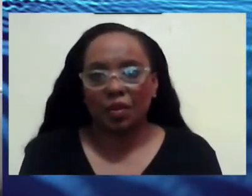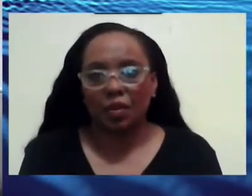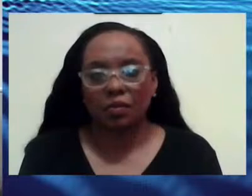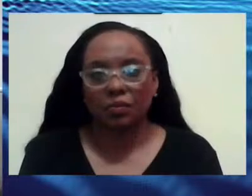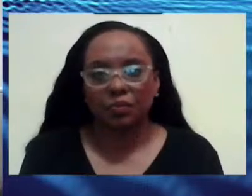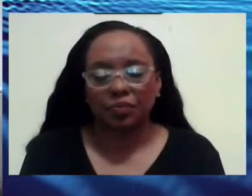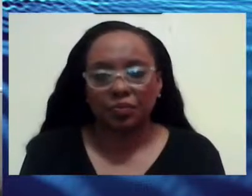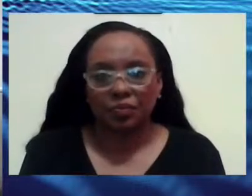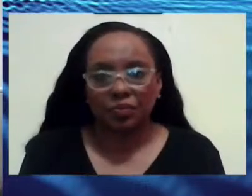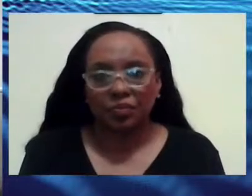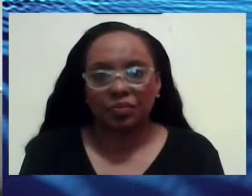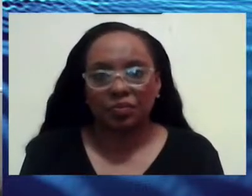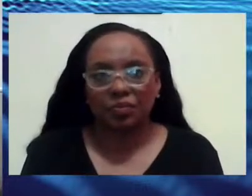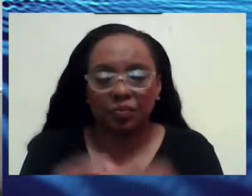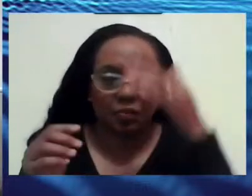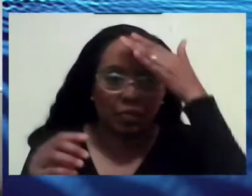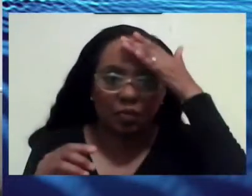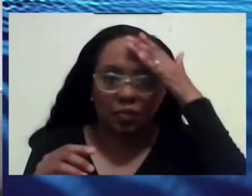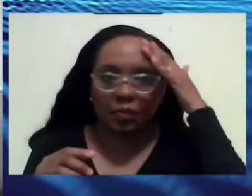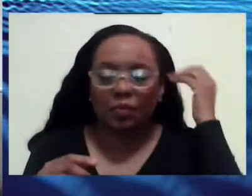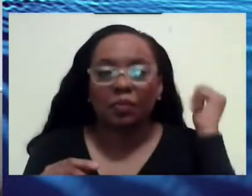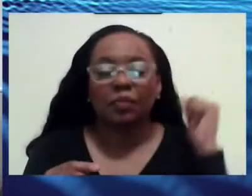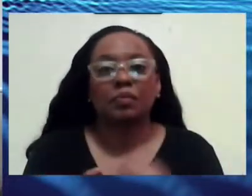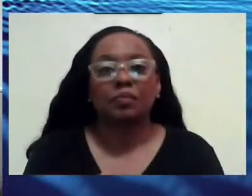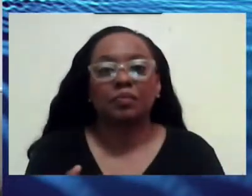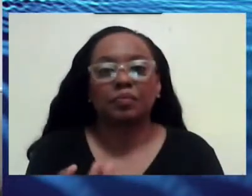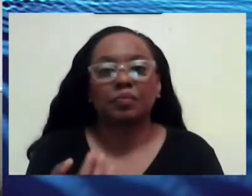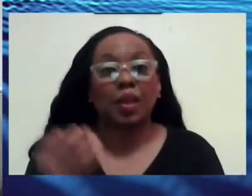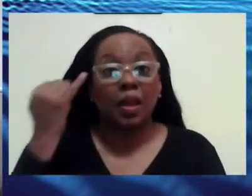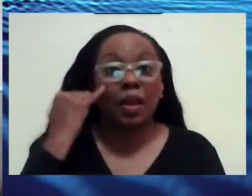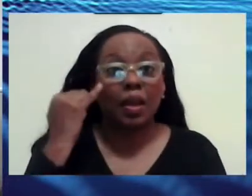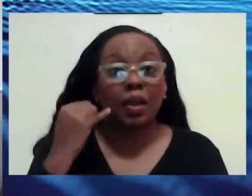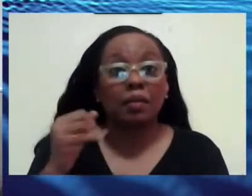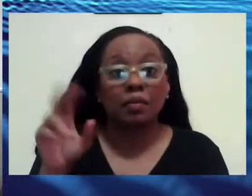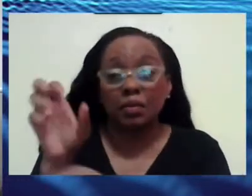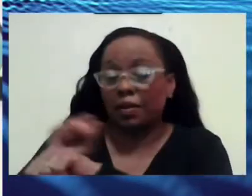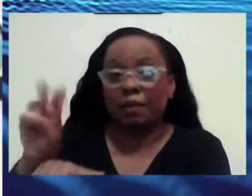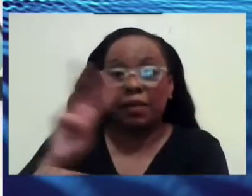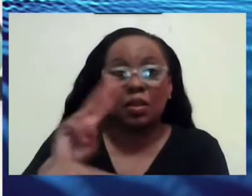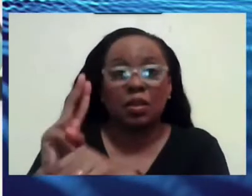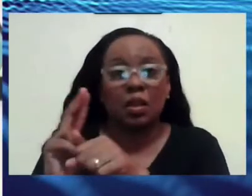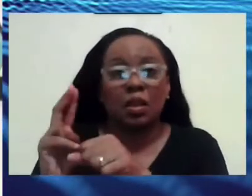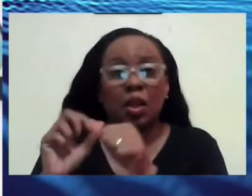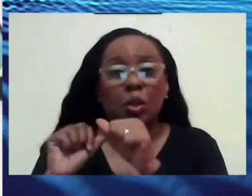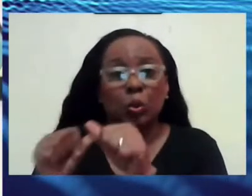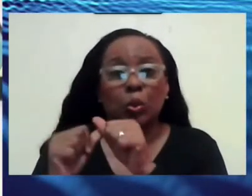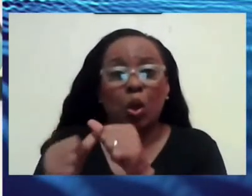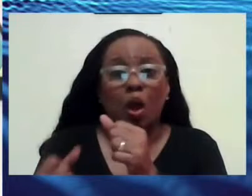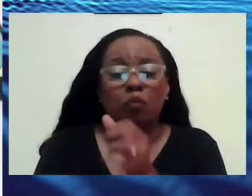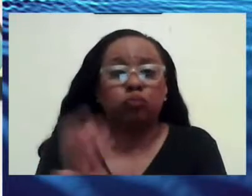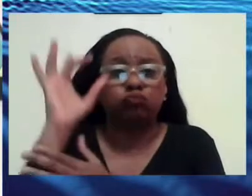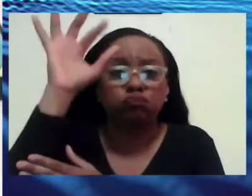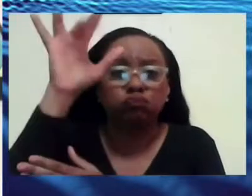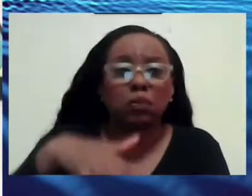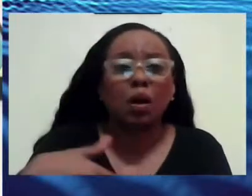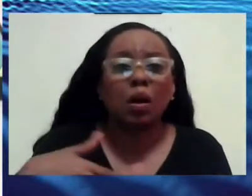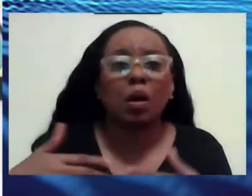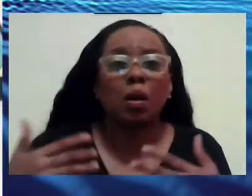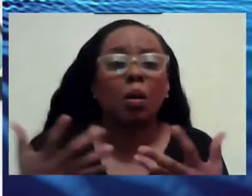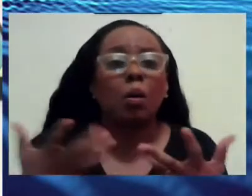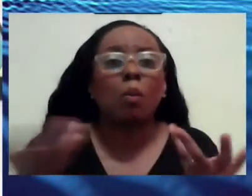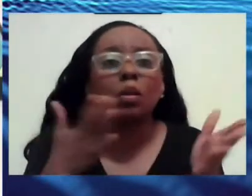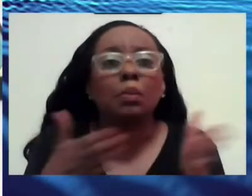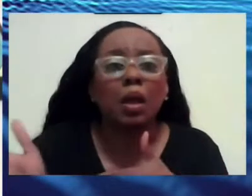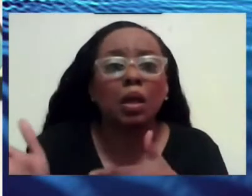if there are continued eruptions and heavy ashfall? Well, that's a challenging question. Someone